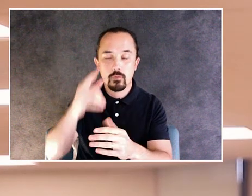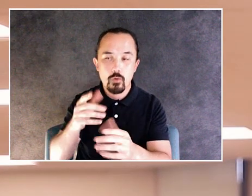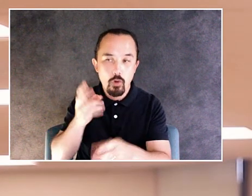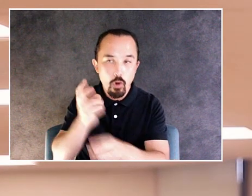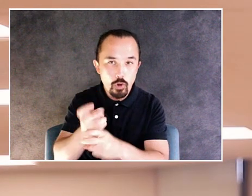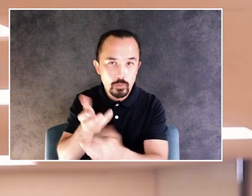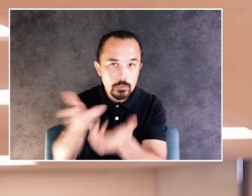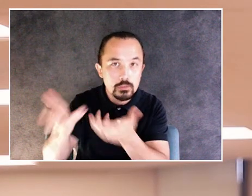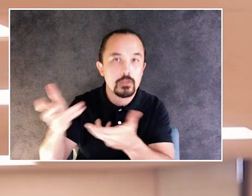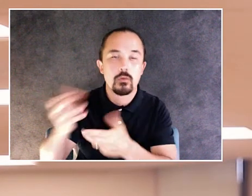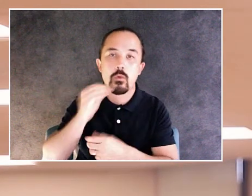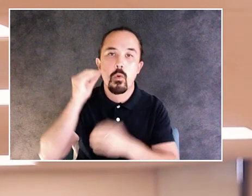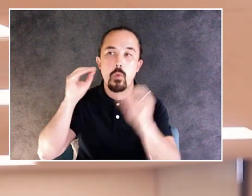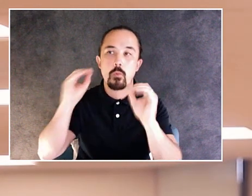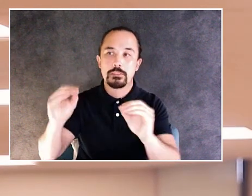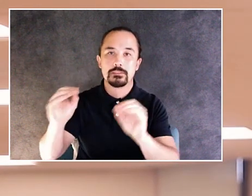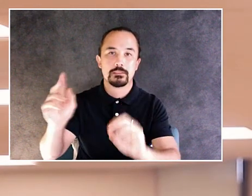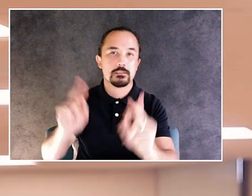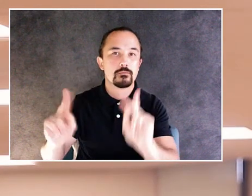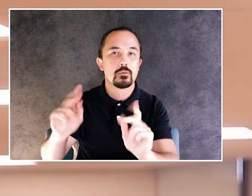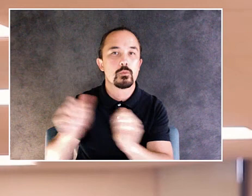with a serious mental health disorder.